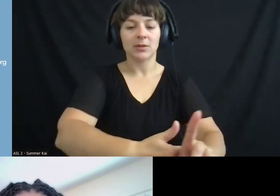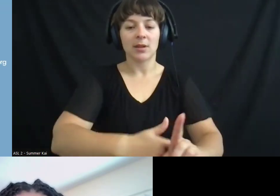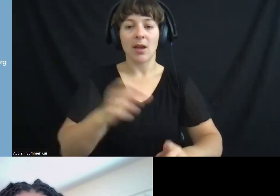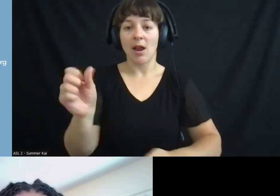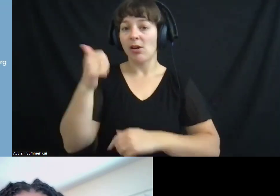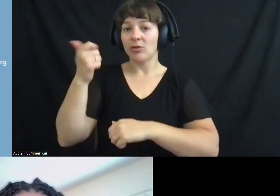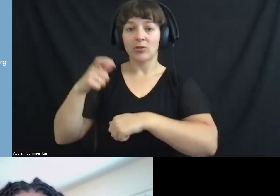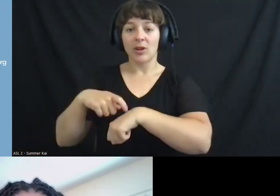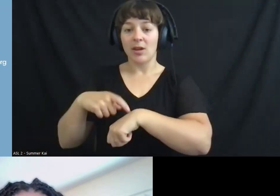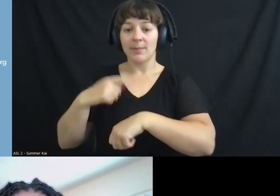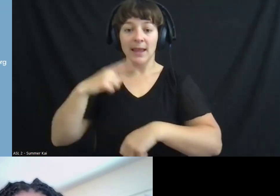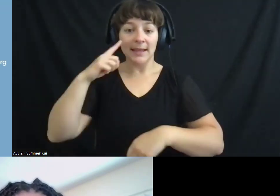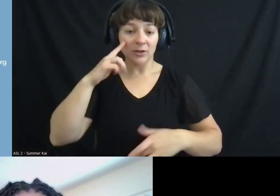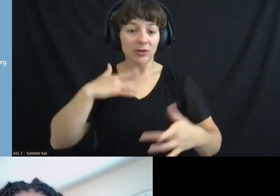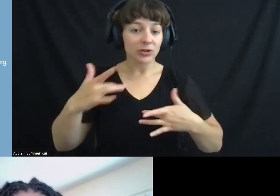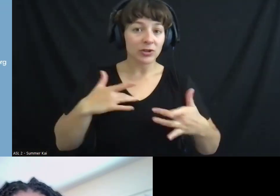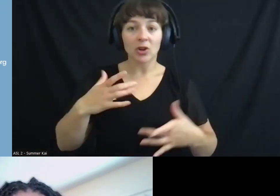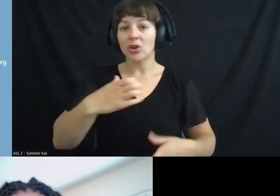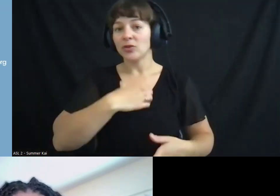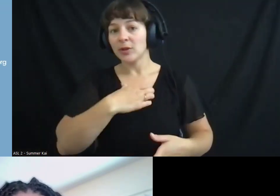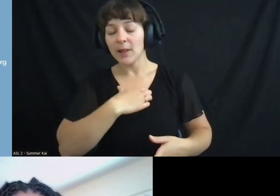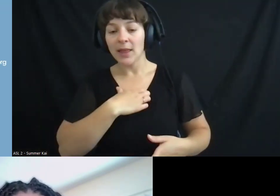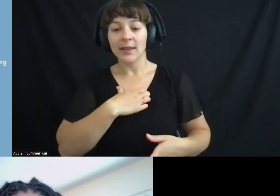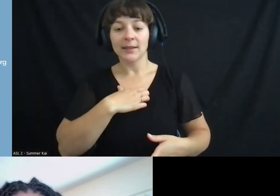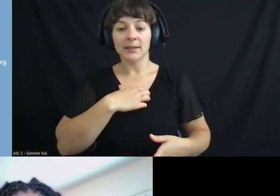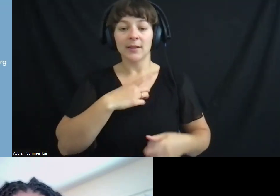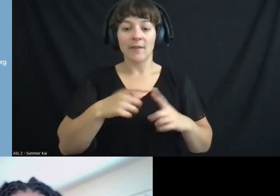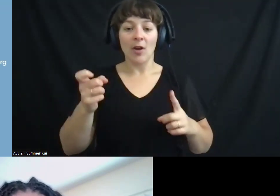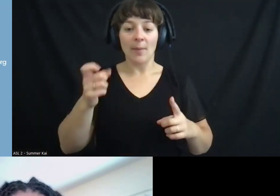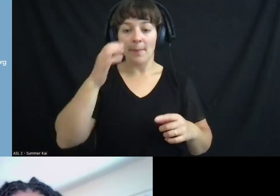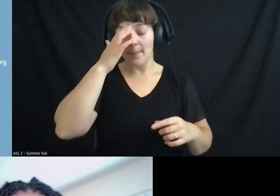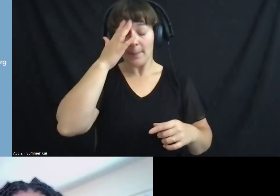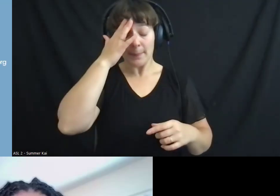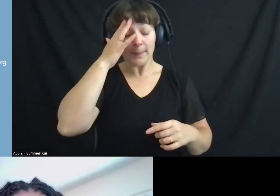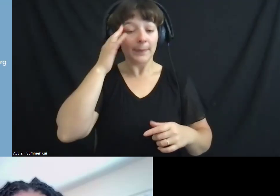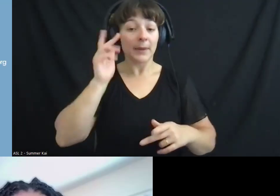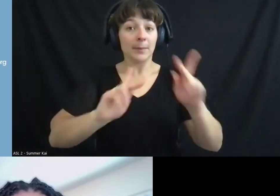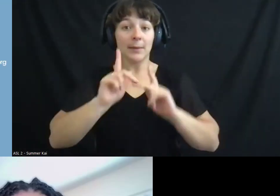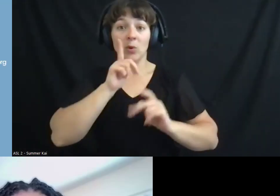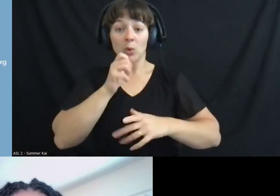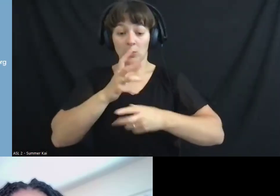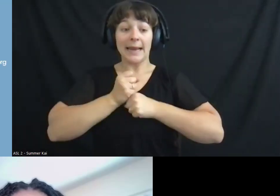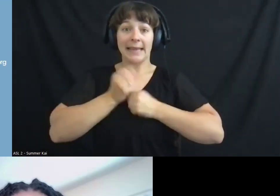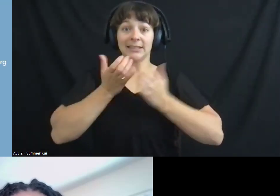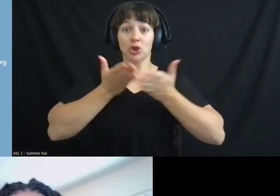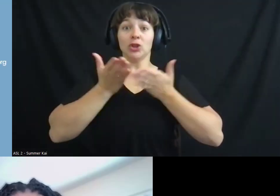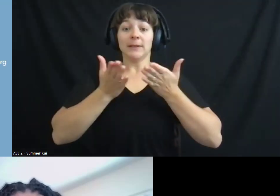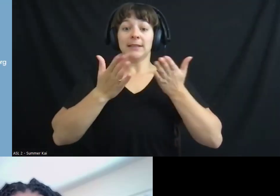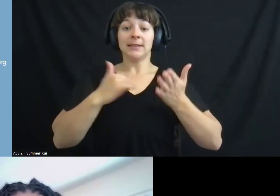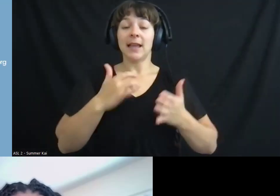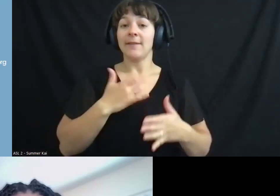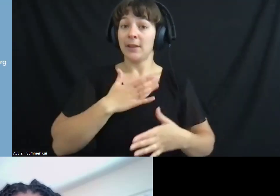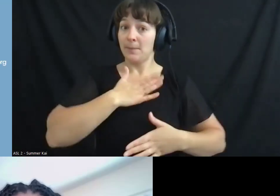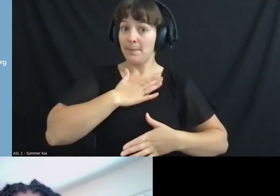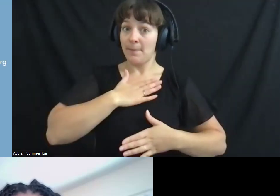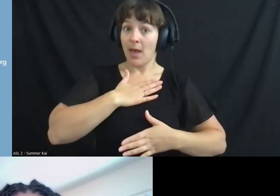hear concerns and complaints by people that's receiving these services. So I feel my